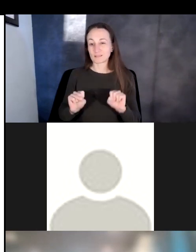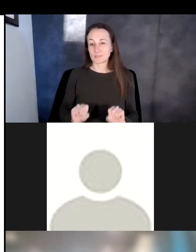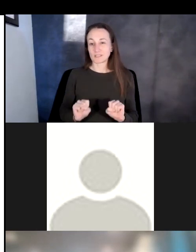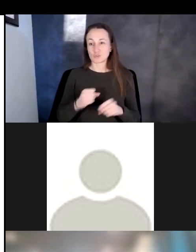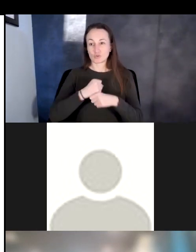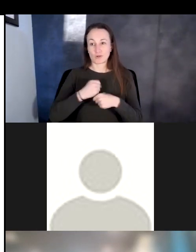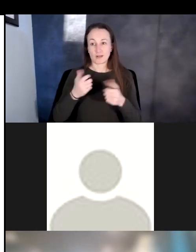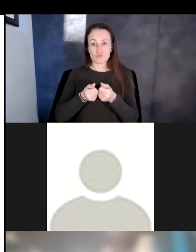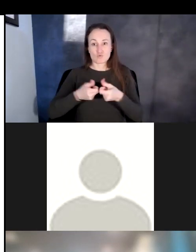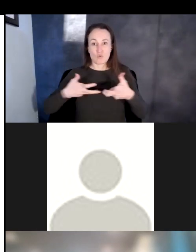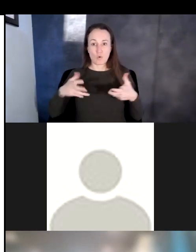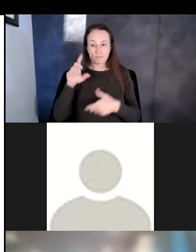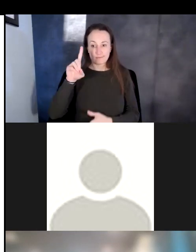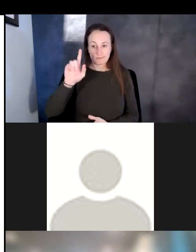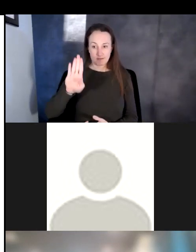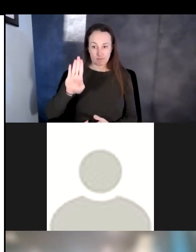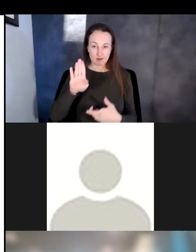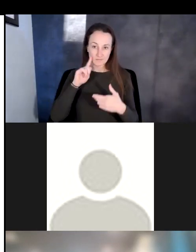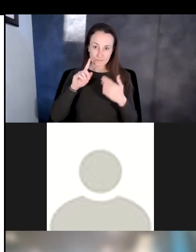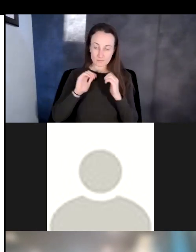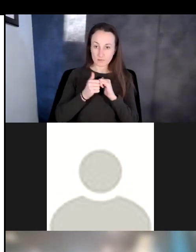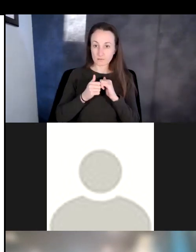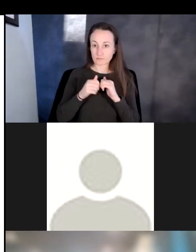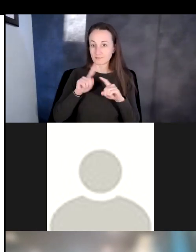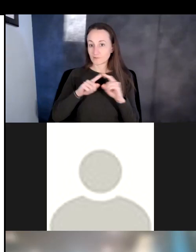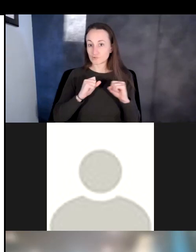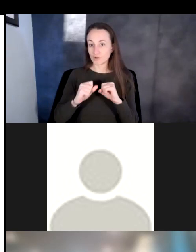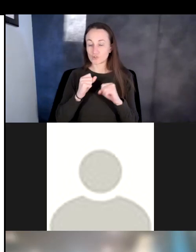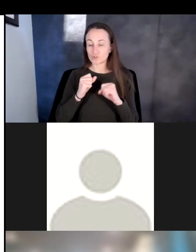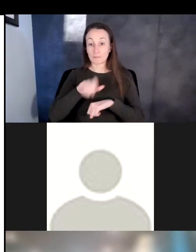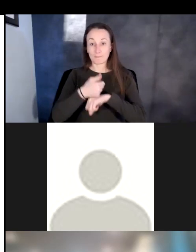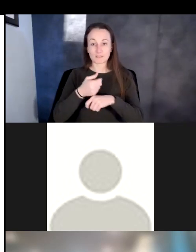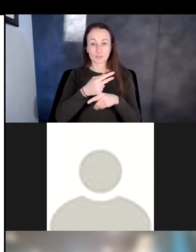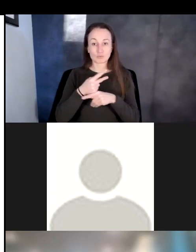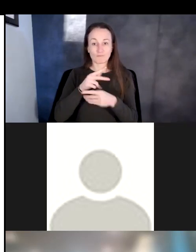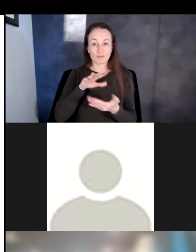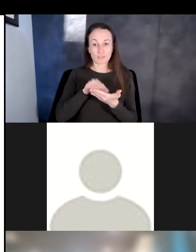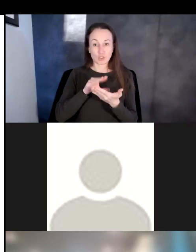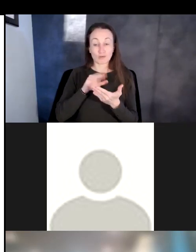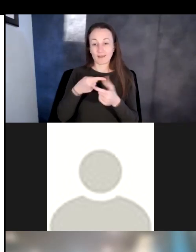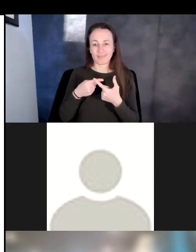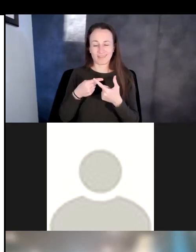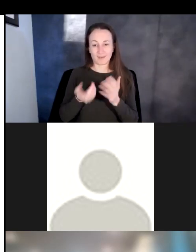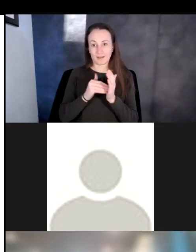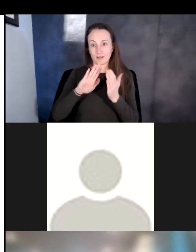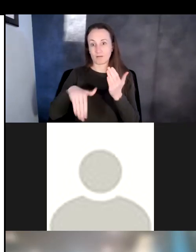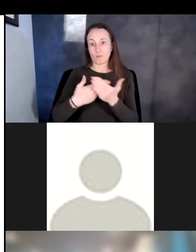growth in databases that can support development of strategies based on supervised learning. And again, all of the